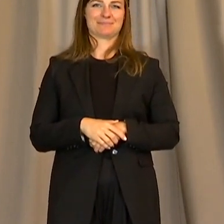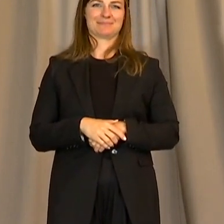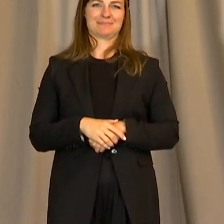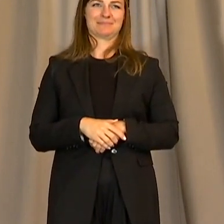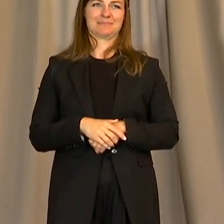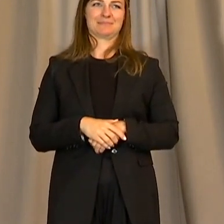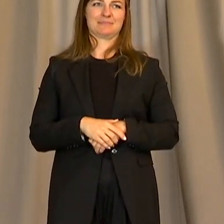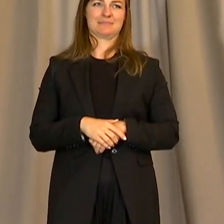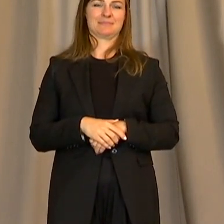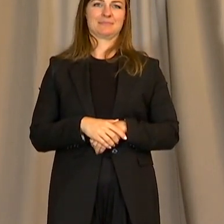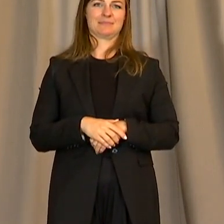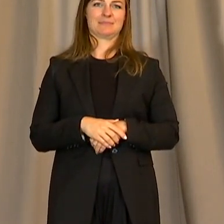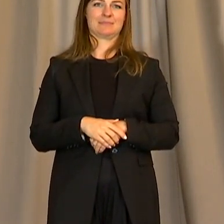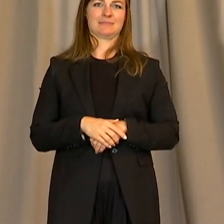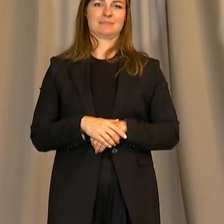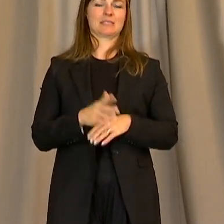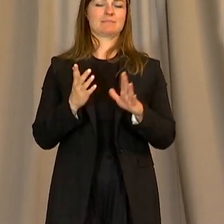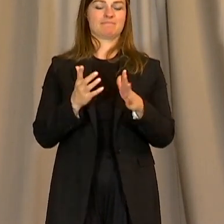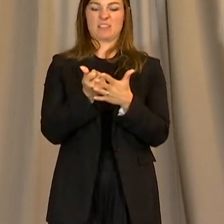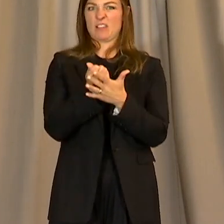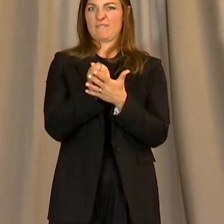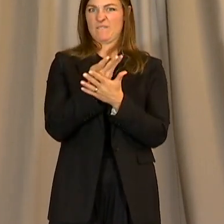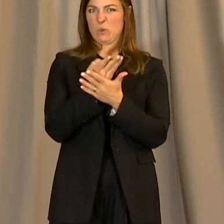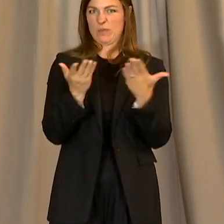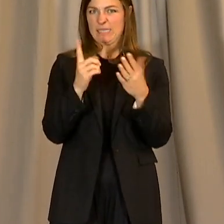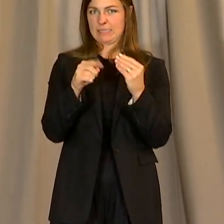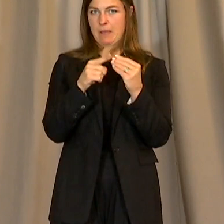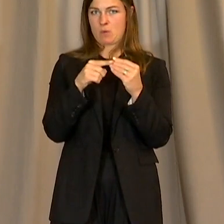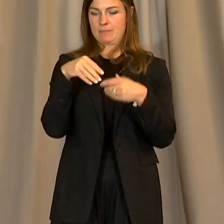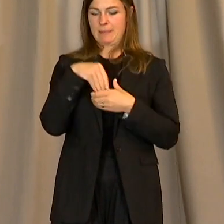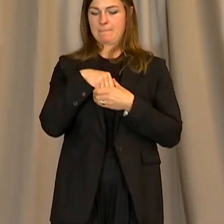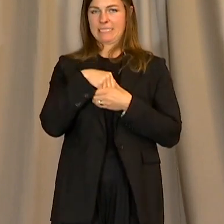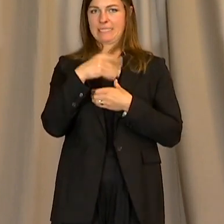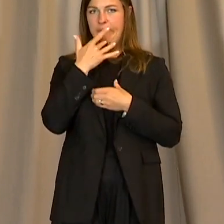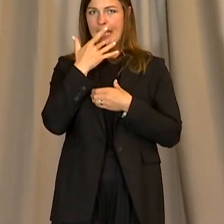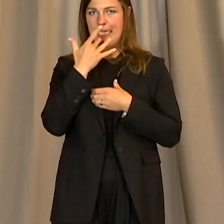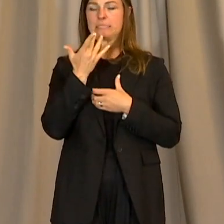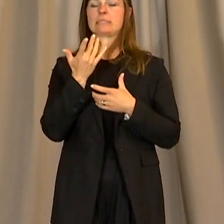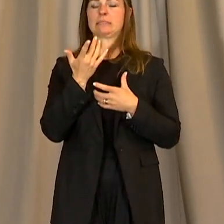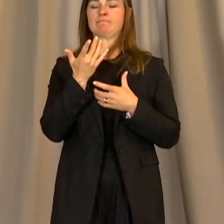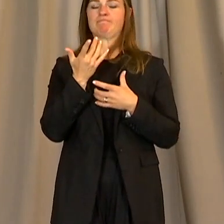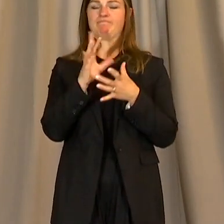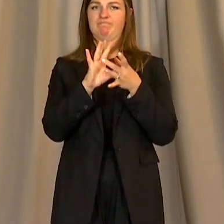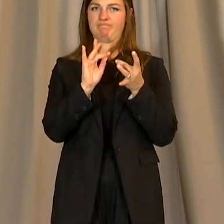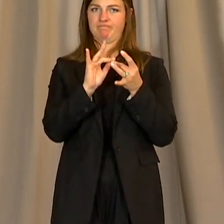So let me just say a couple of things about implicit bias. One,